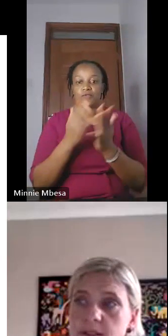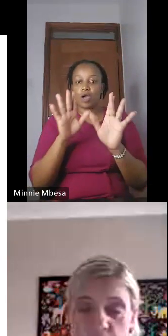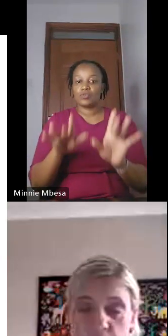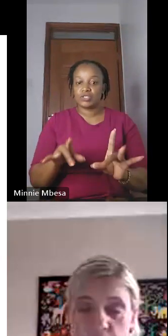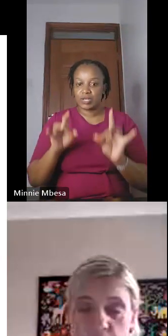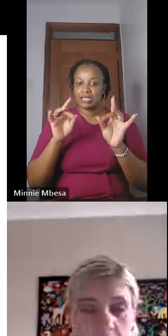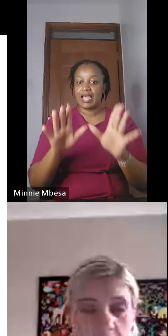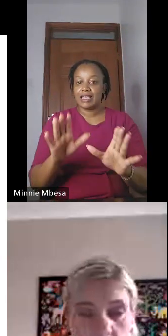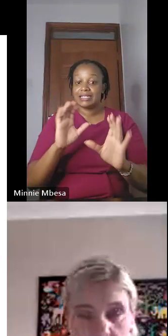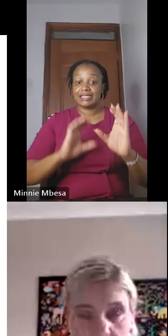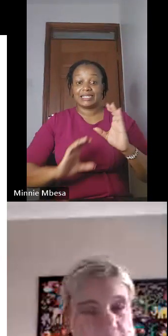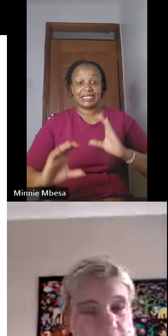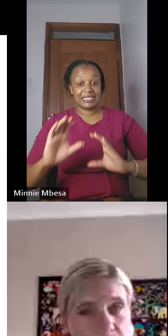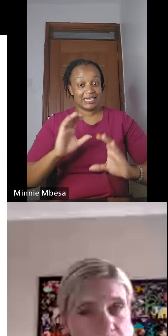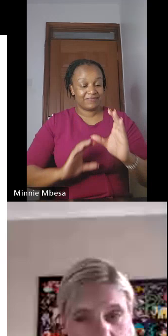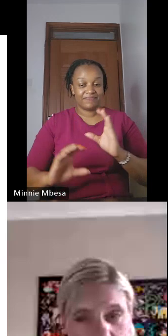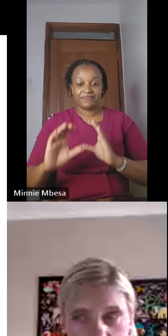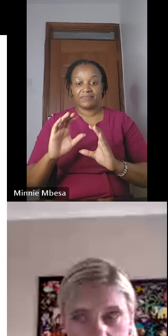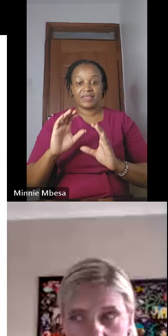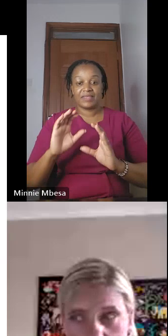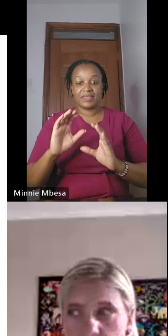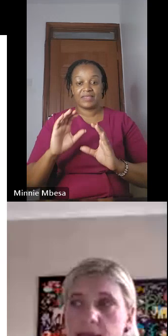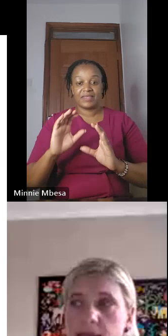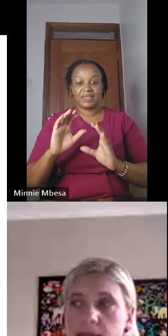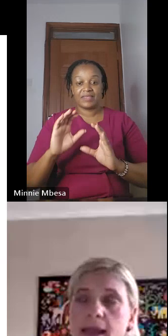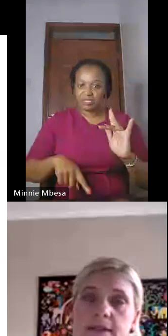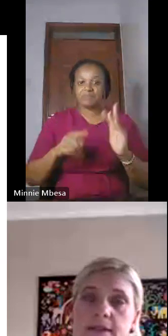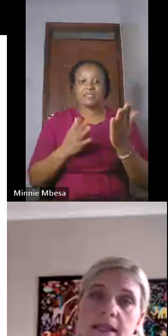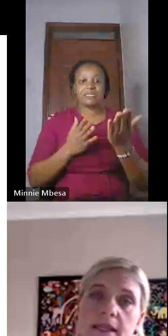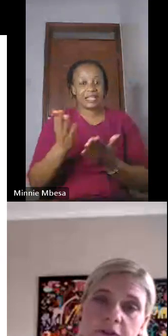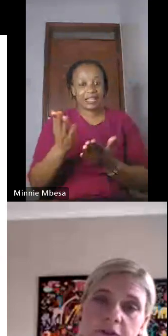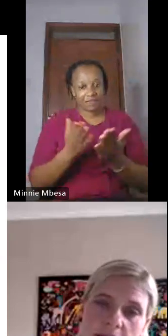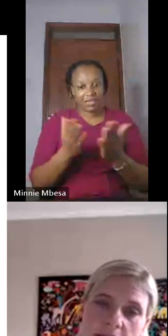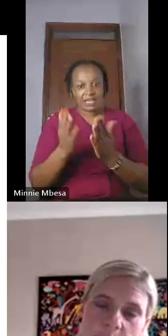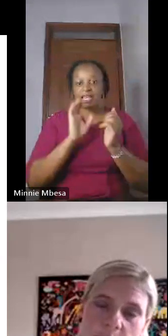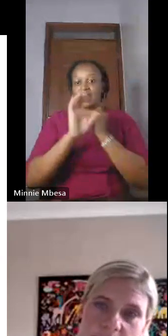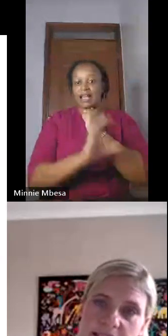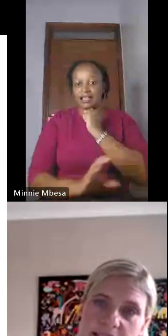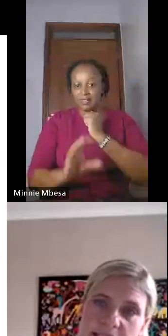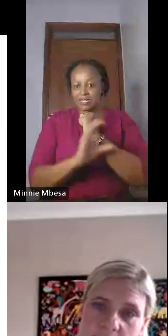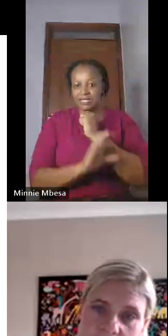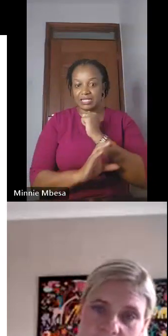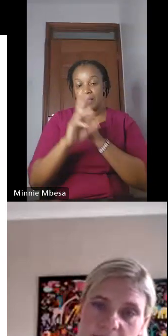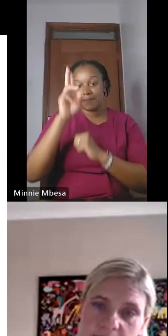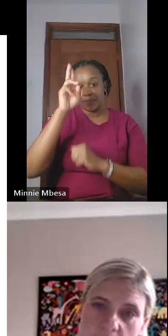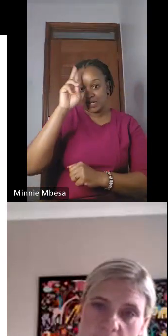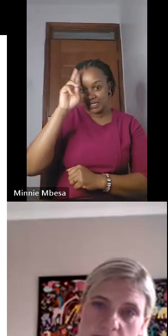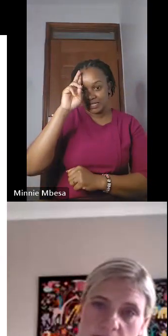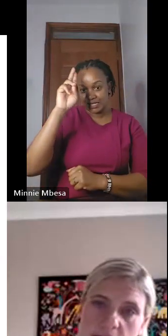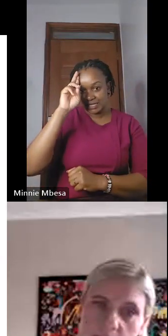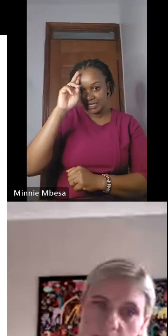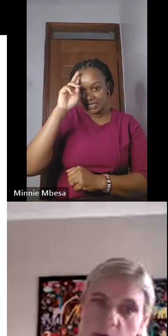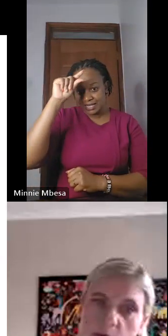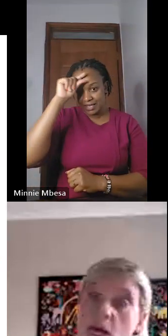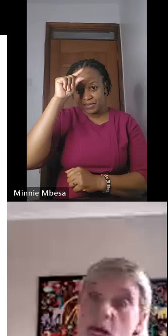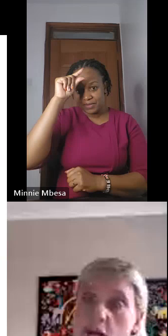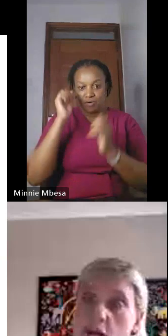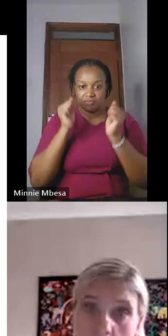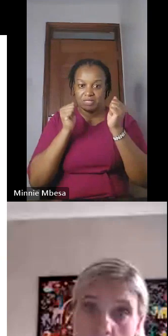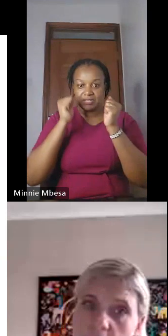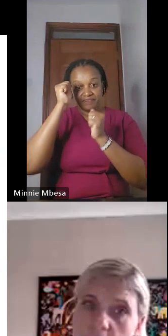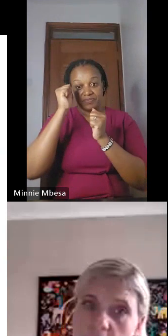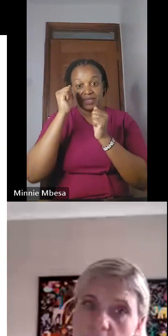be serving in your country's military. And if you have previously received an Australia